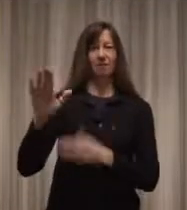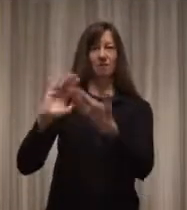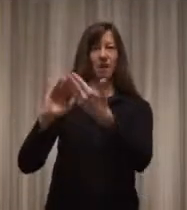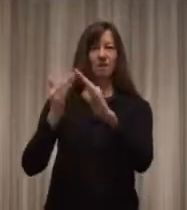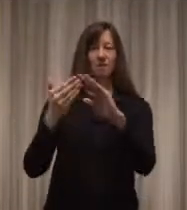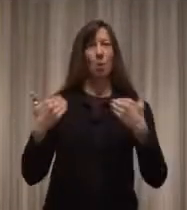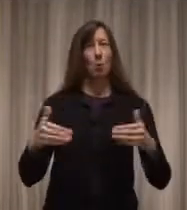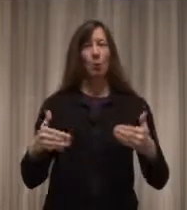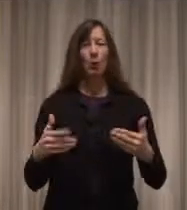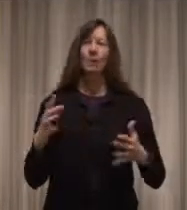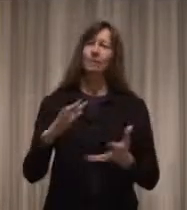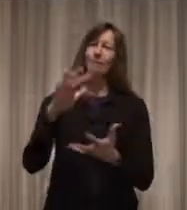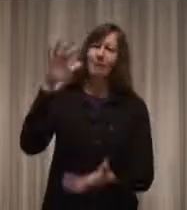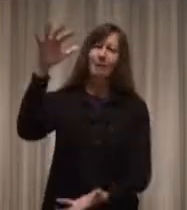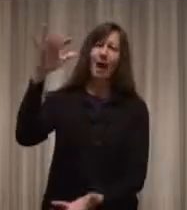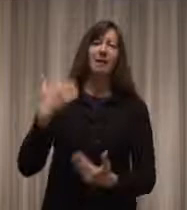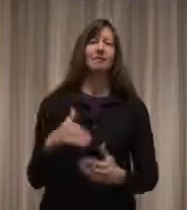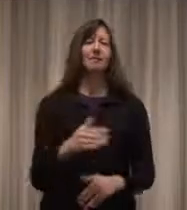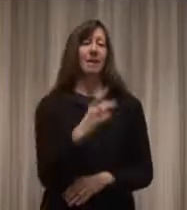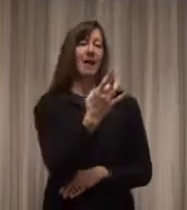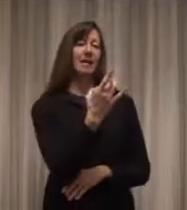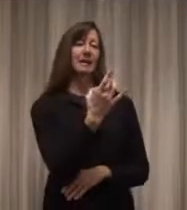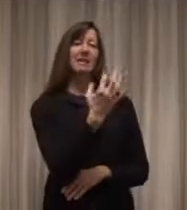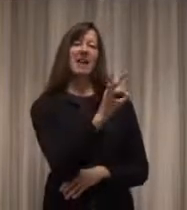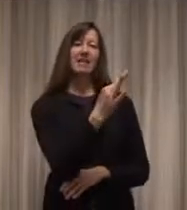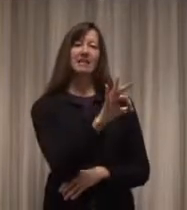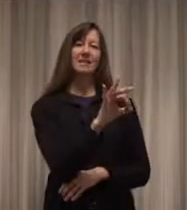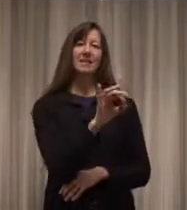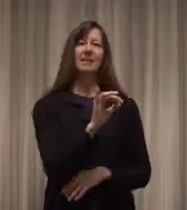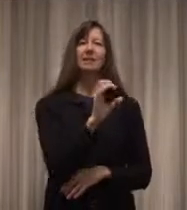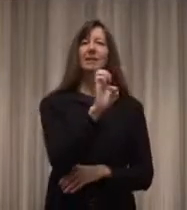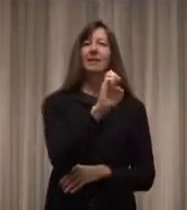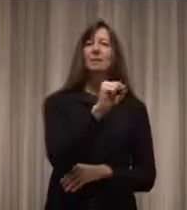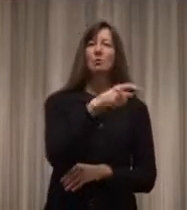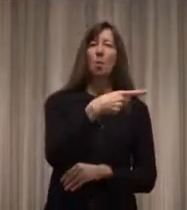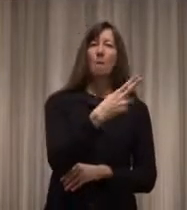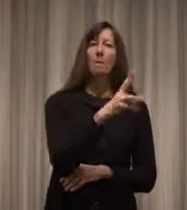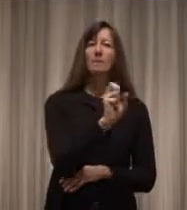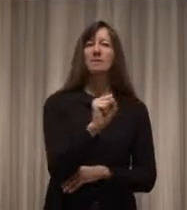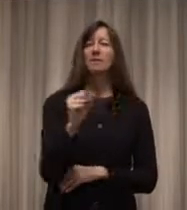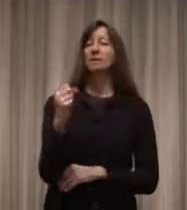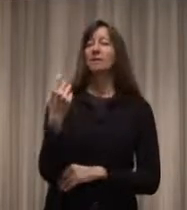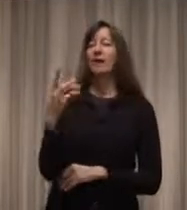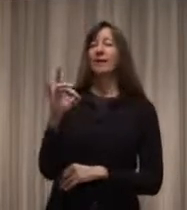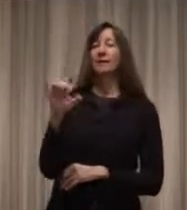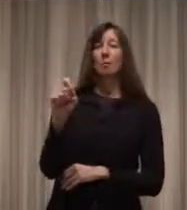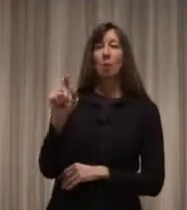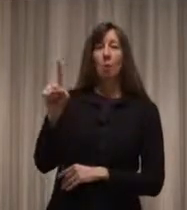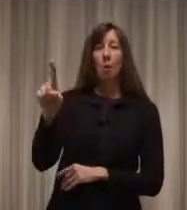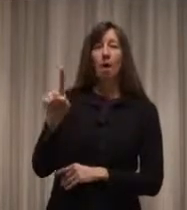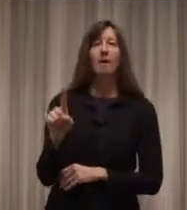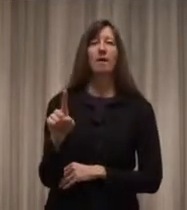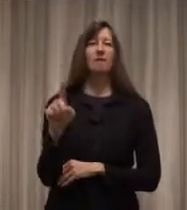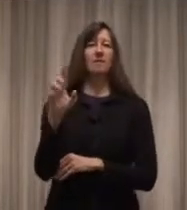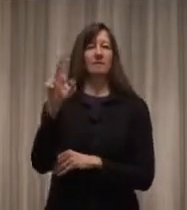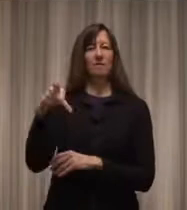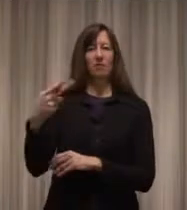pretty significant, obviously. 19 inches in Esopus, 18.1 inches in Phoenicia,